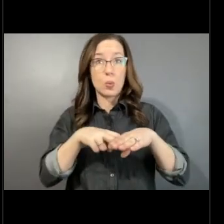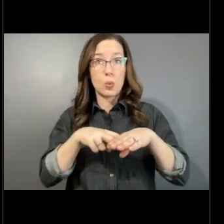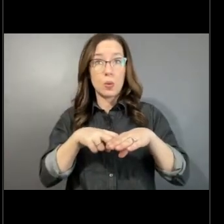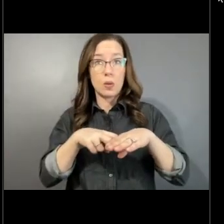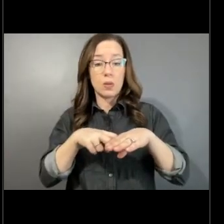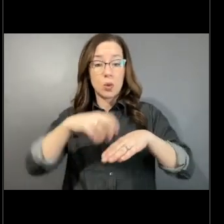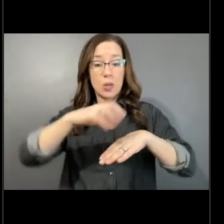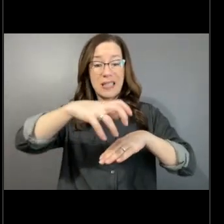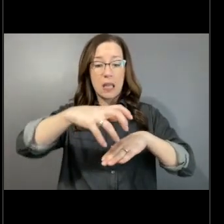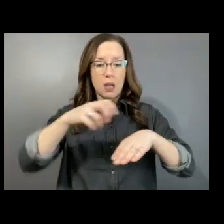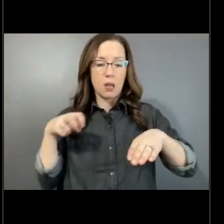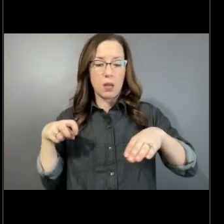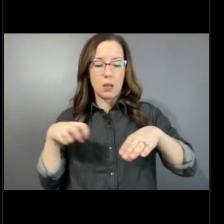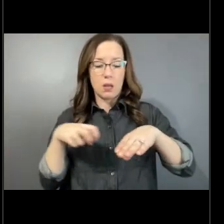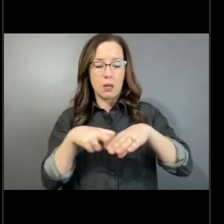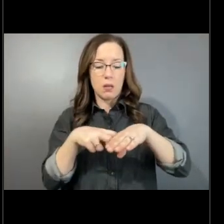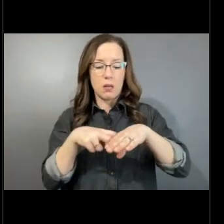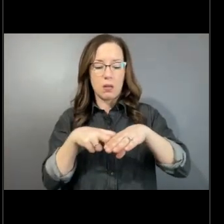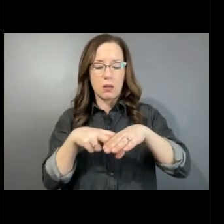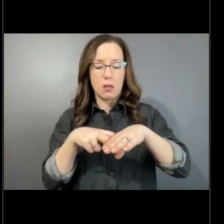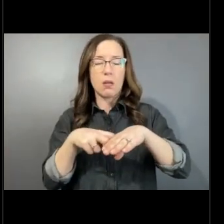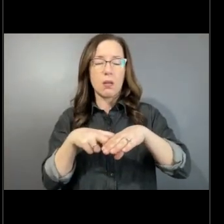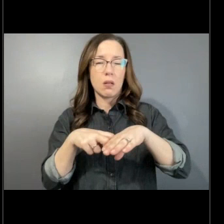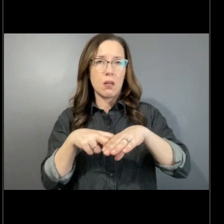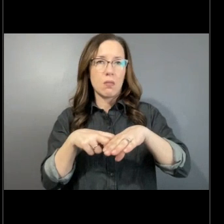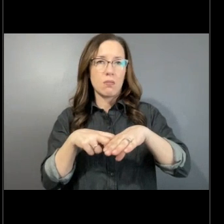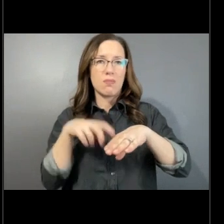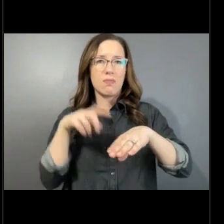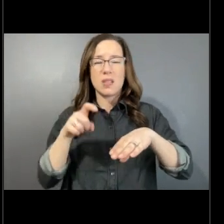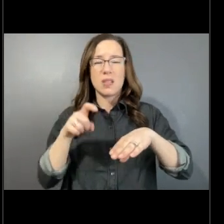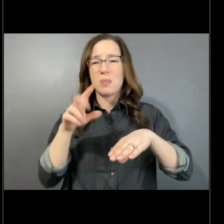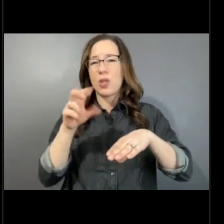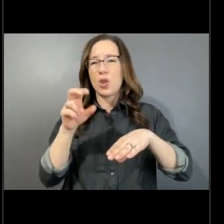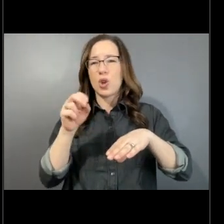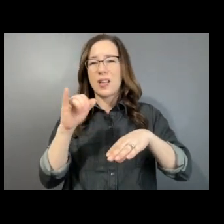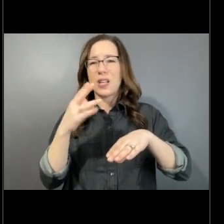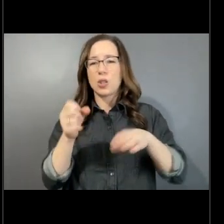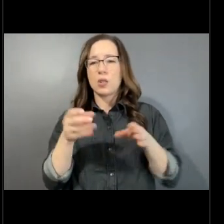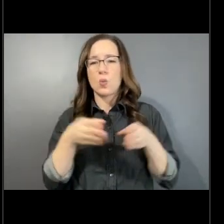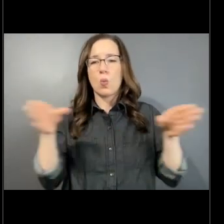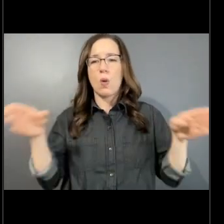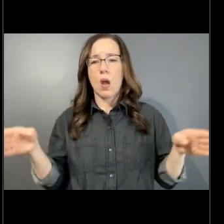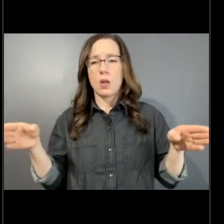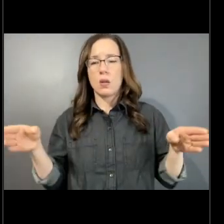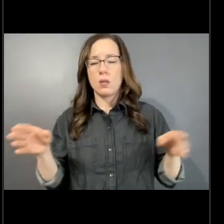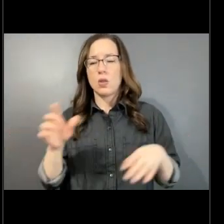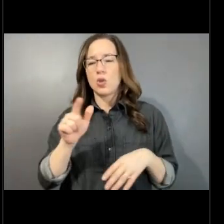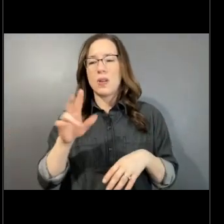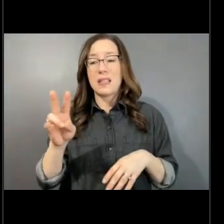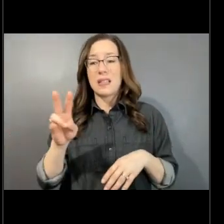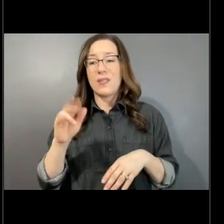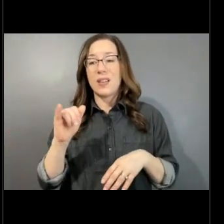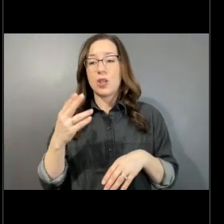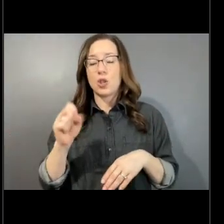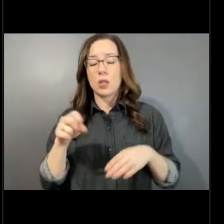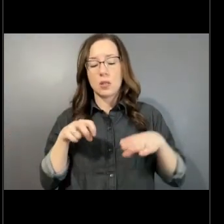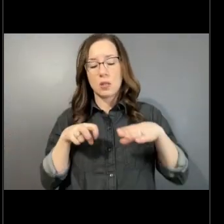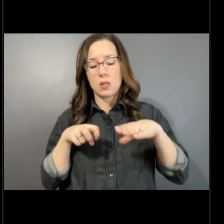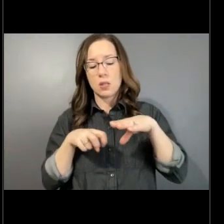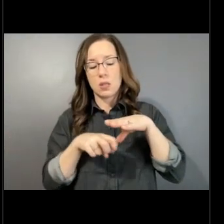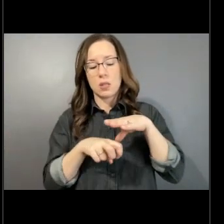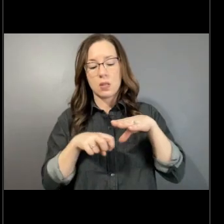sink for knee space, this will have to be 30 inches wide and provide 27 inches of knee space. And